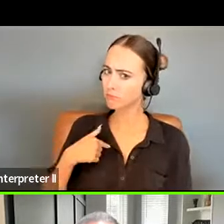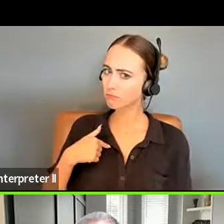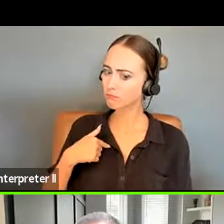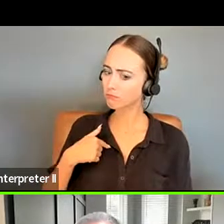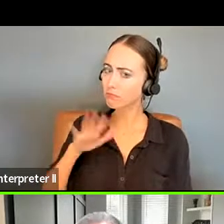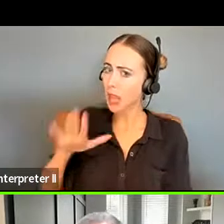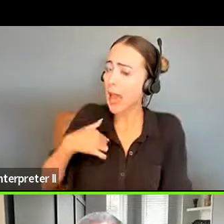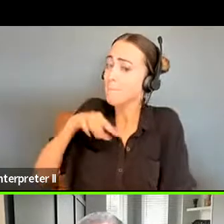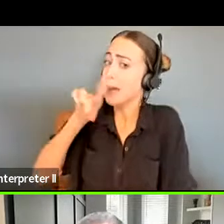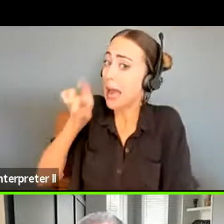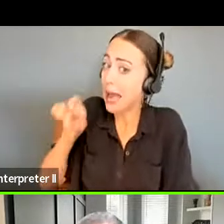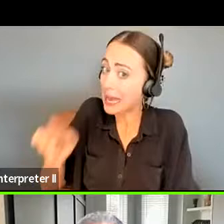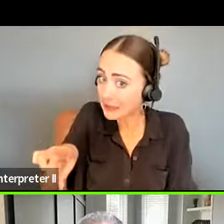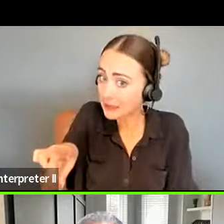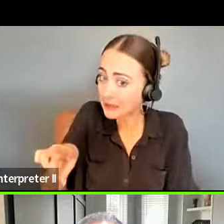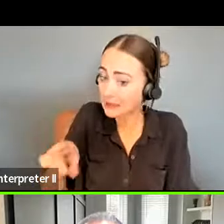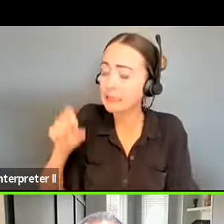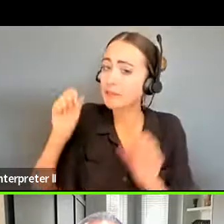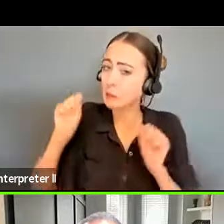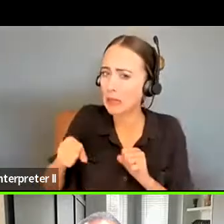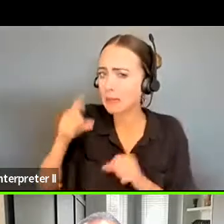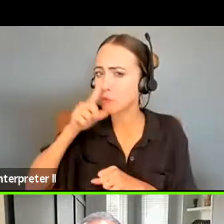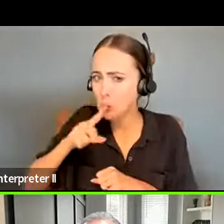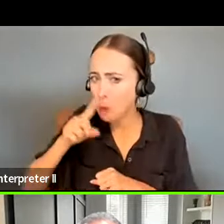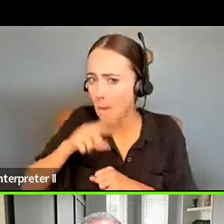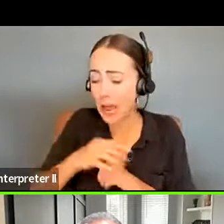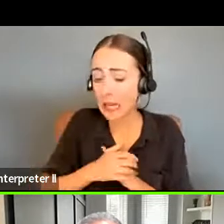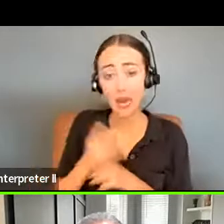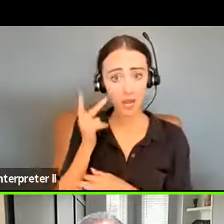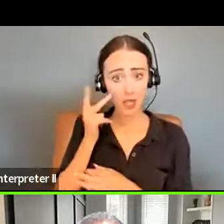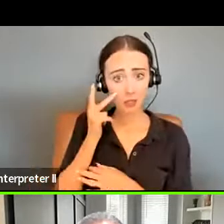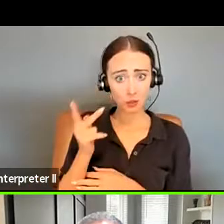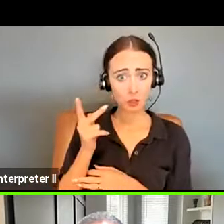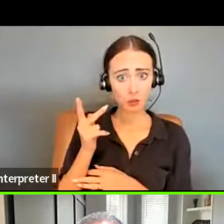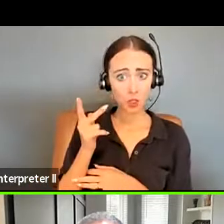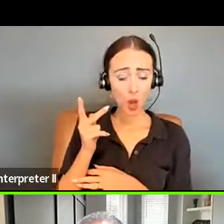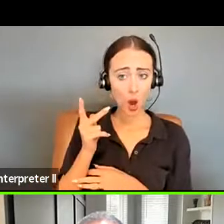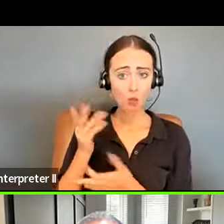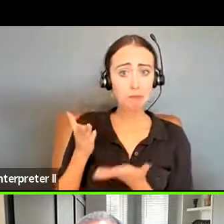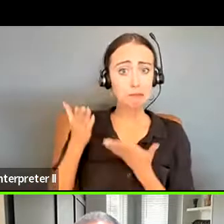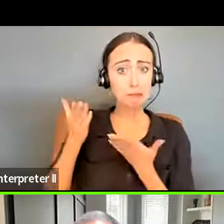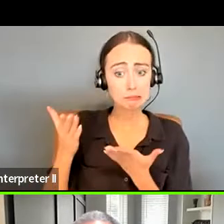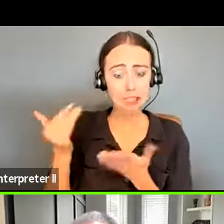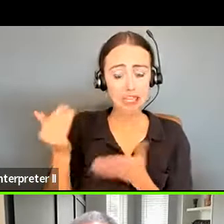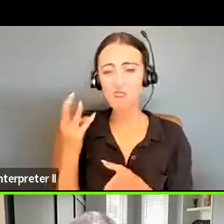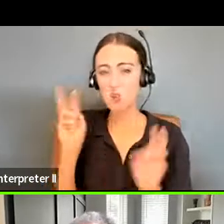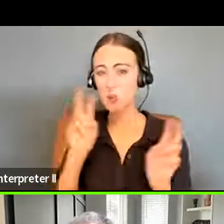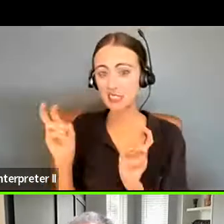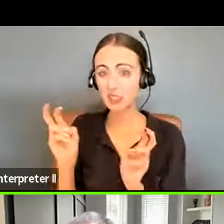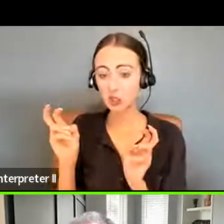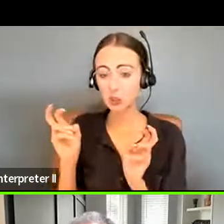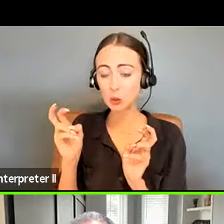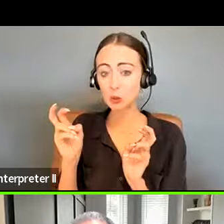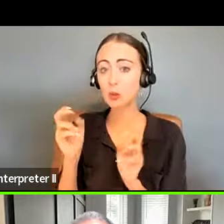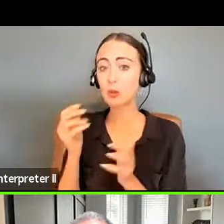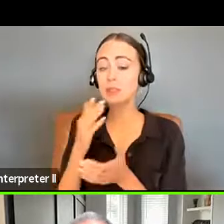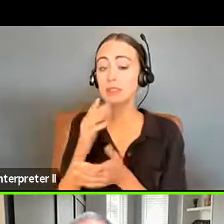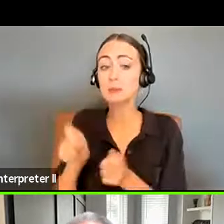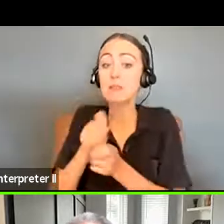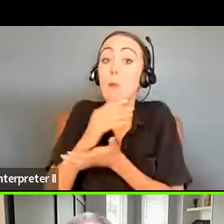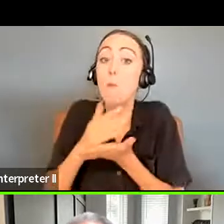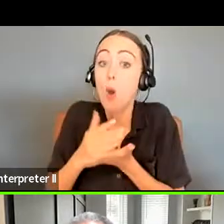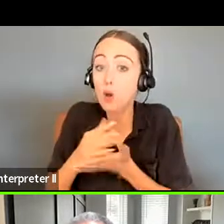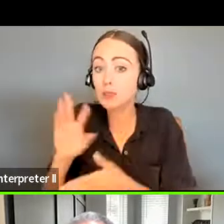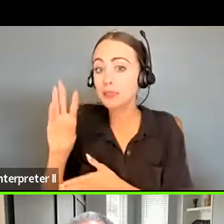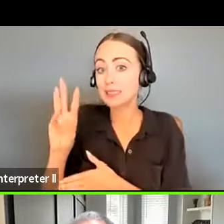And I'm asking, Chairman, if you could just indulge. I saw where they had raised some issues with certain aspects of 673. And